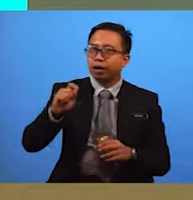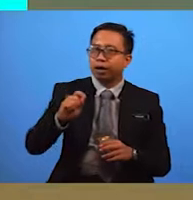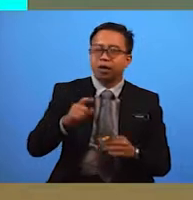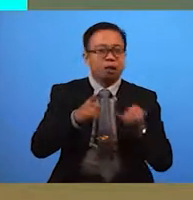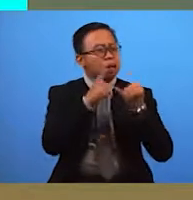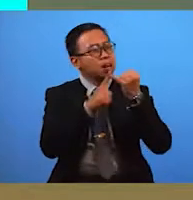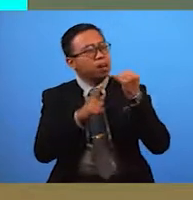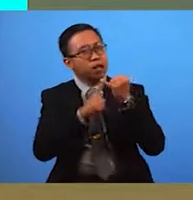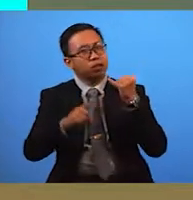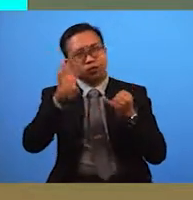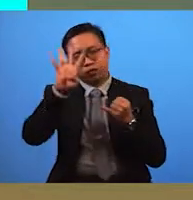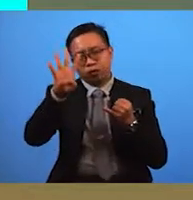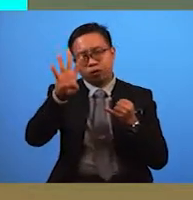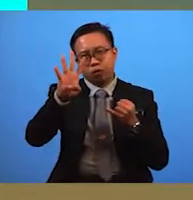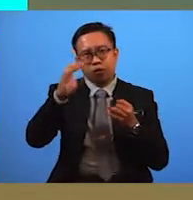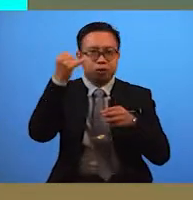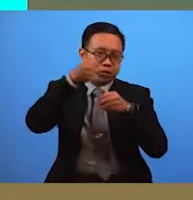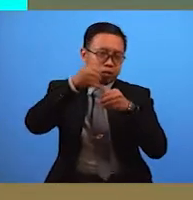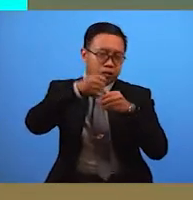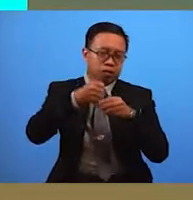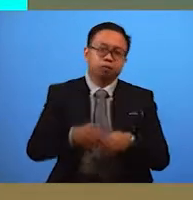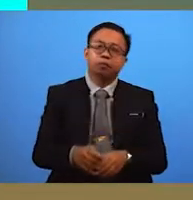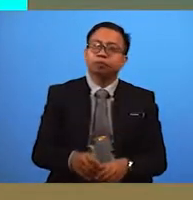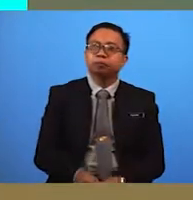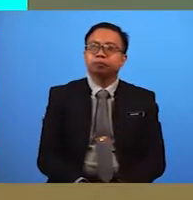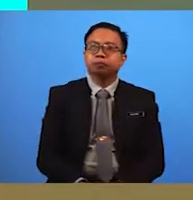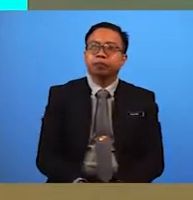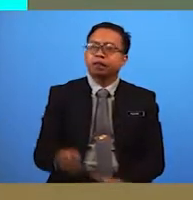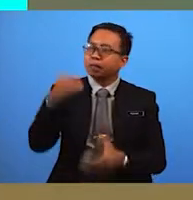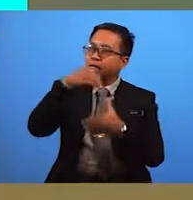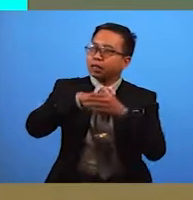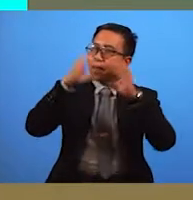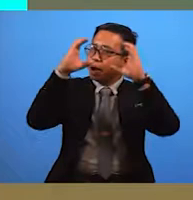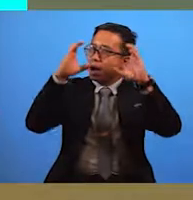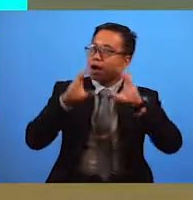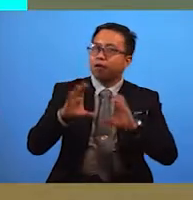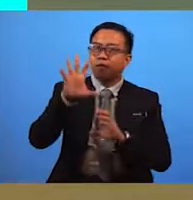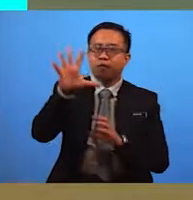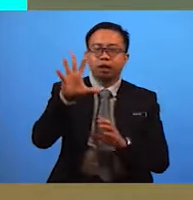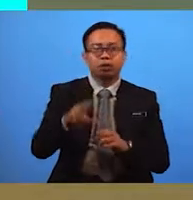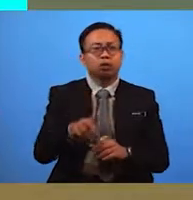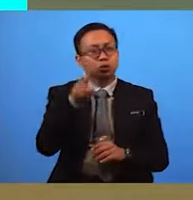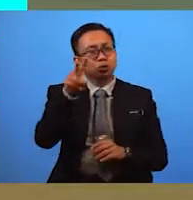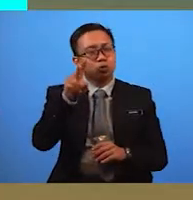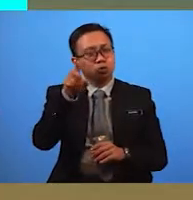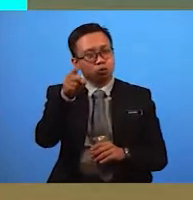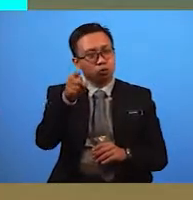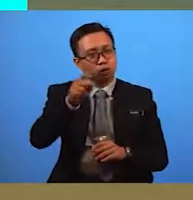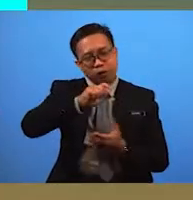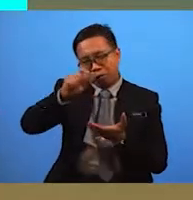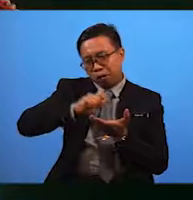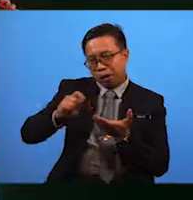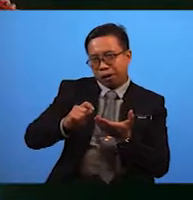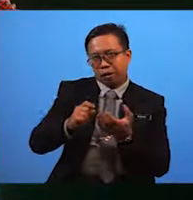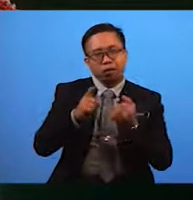final 4 content points here. In paragraph 5, you can write your conclusion.